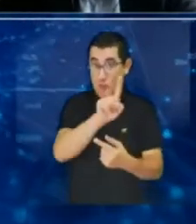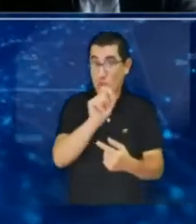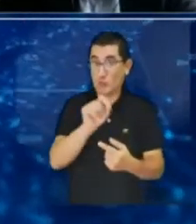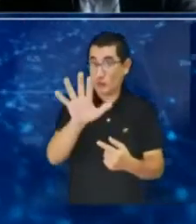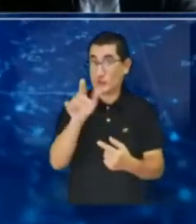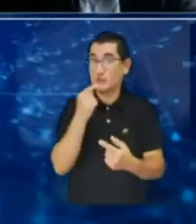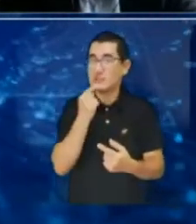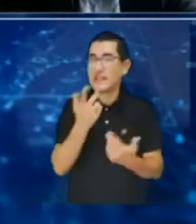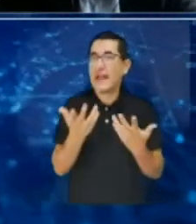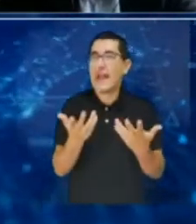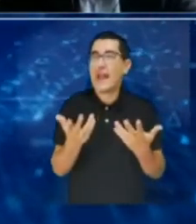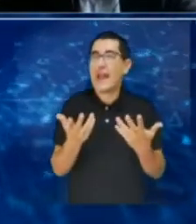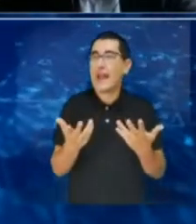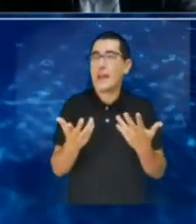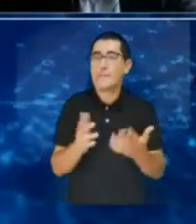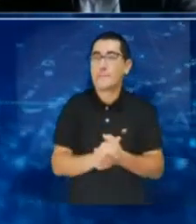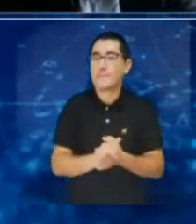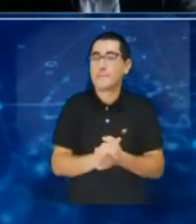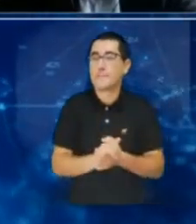it refers to